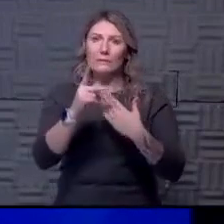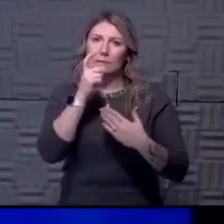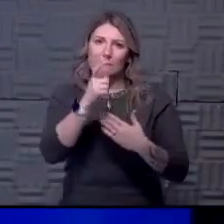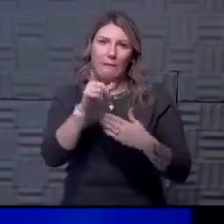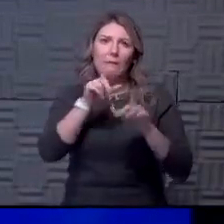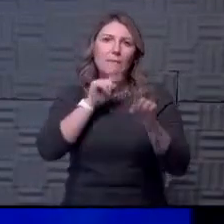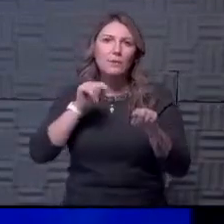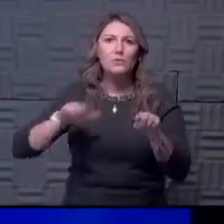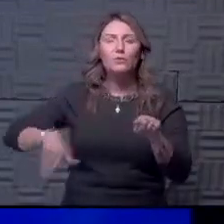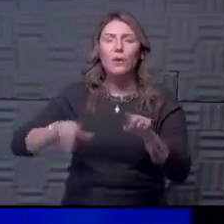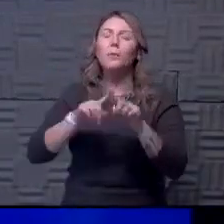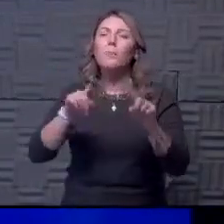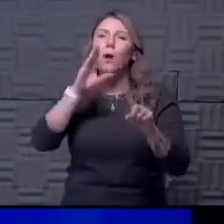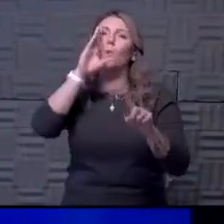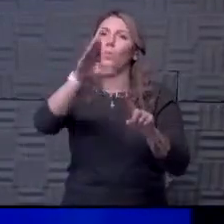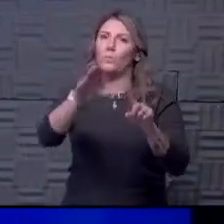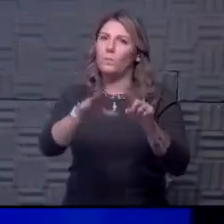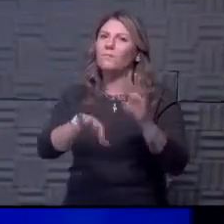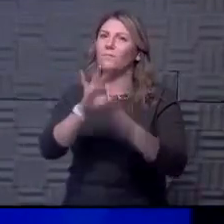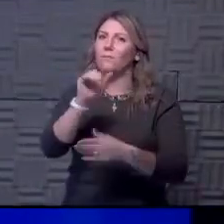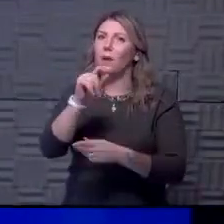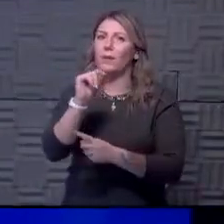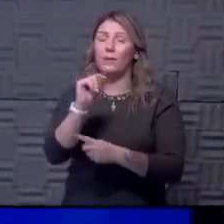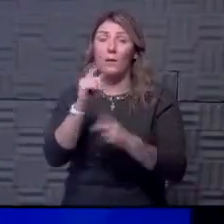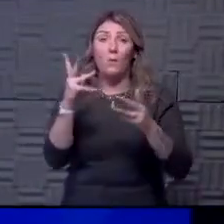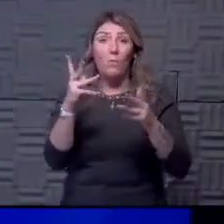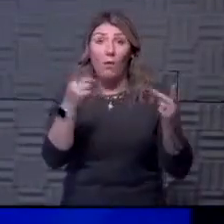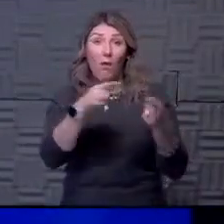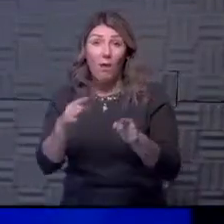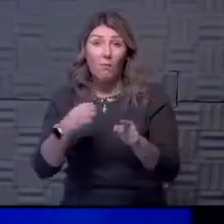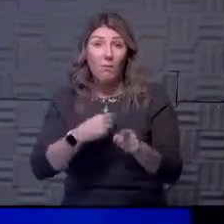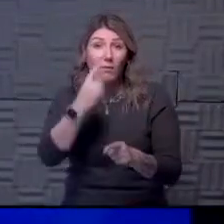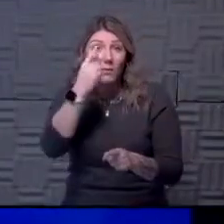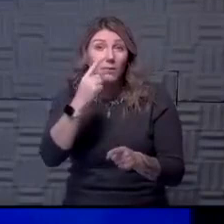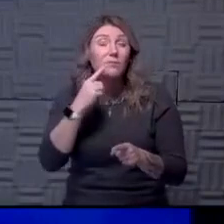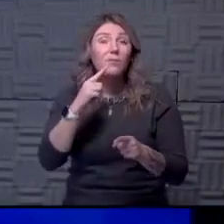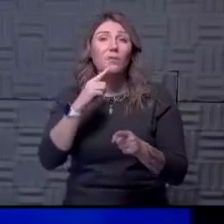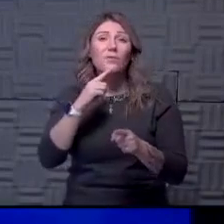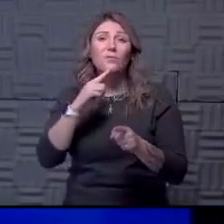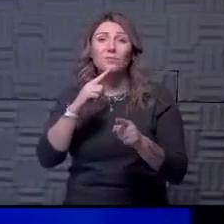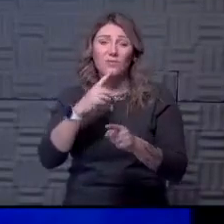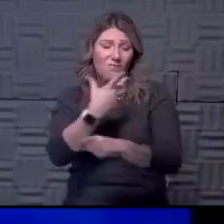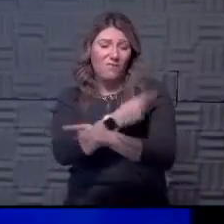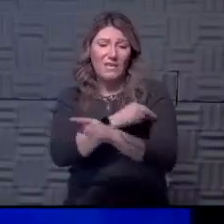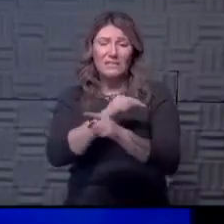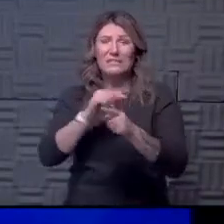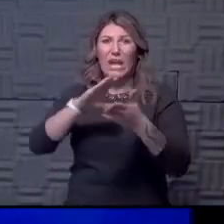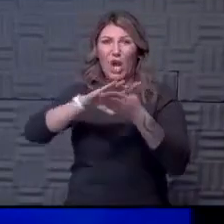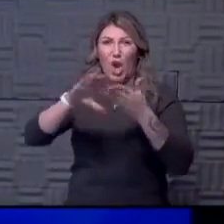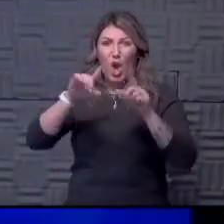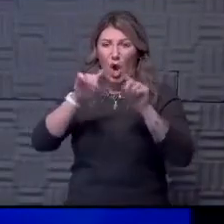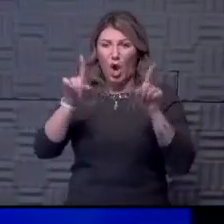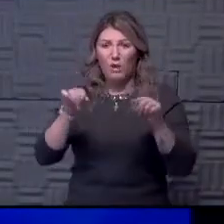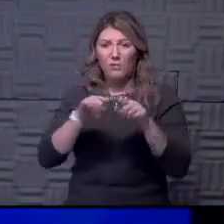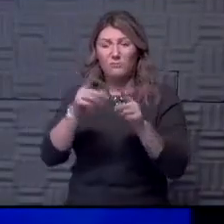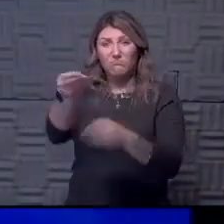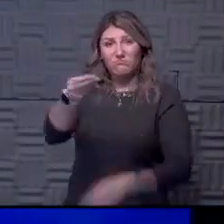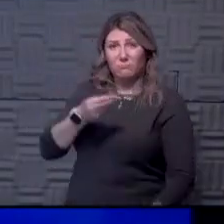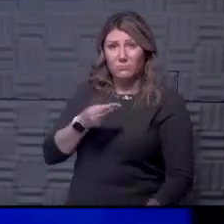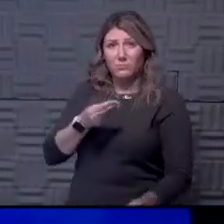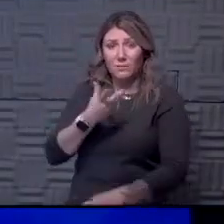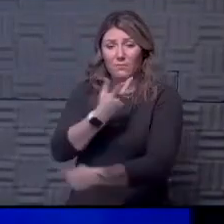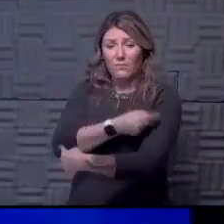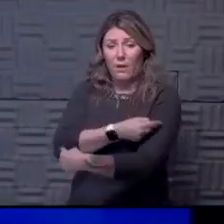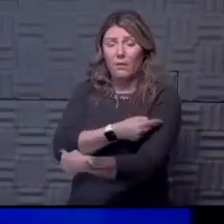answer. Here's what I think will happen, though. I don't think those vaccine cards that you've received at the vaccine